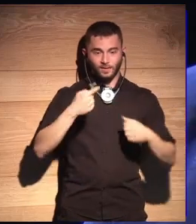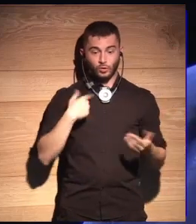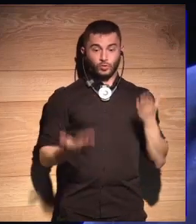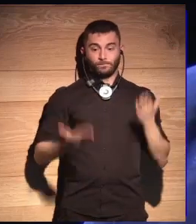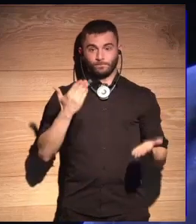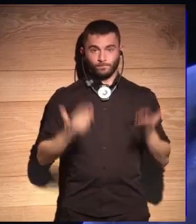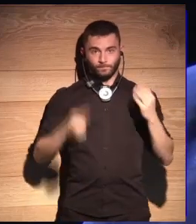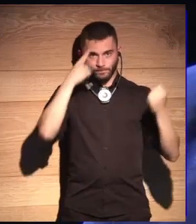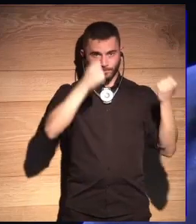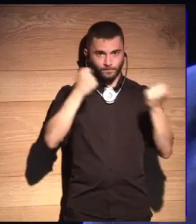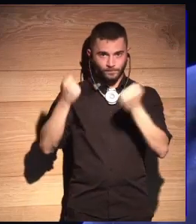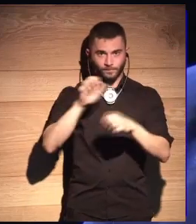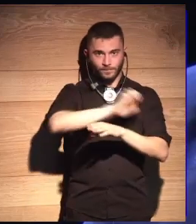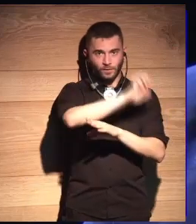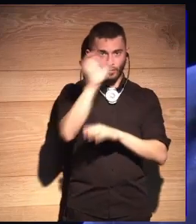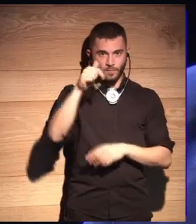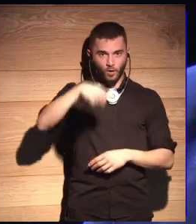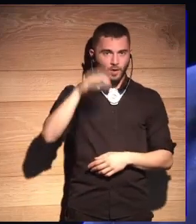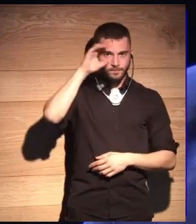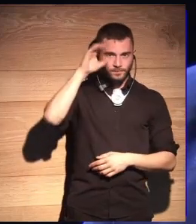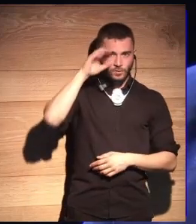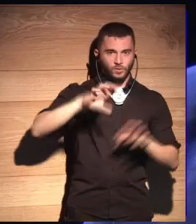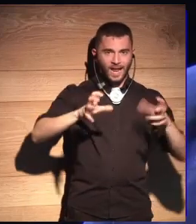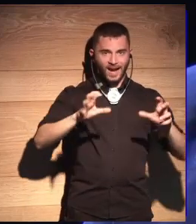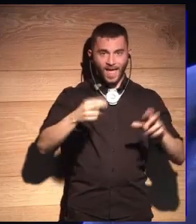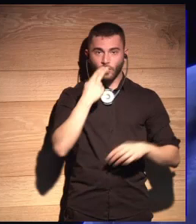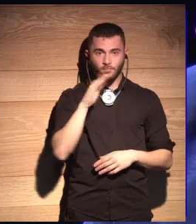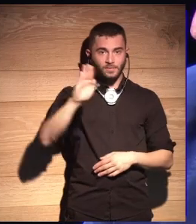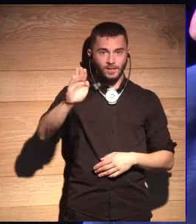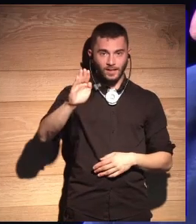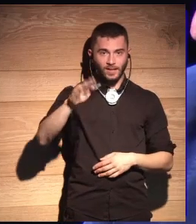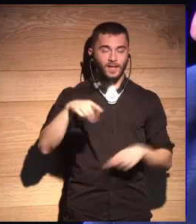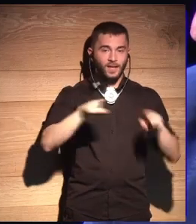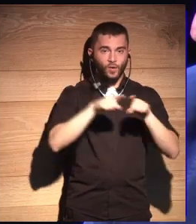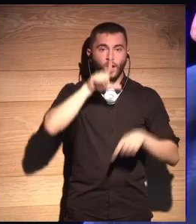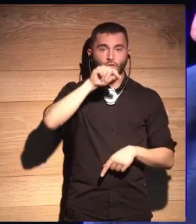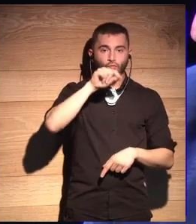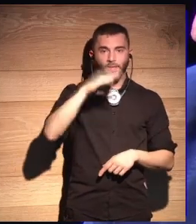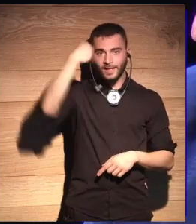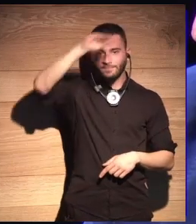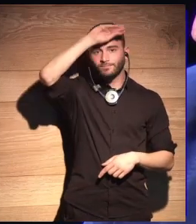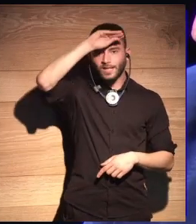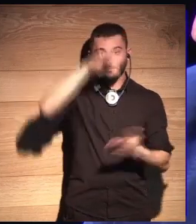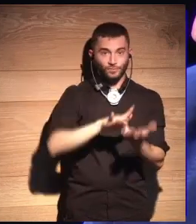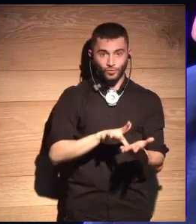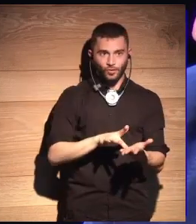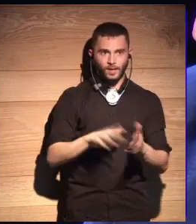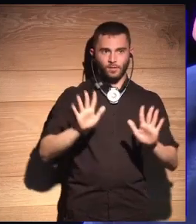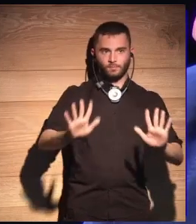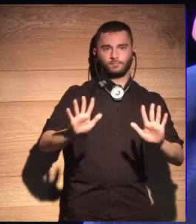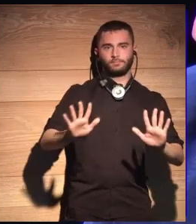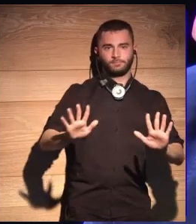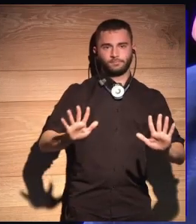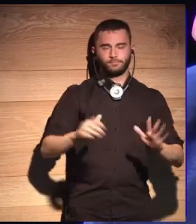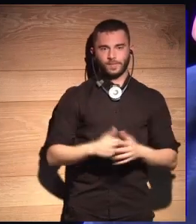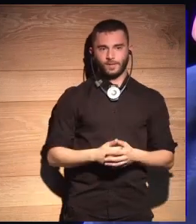is the source of every problem. I heard a European politician say that the radio brought Hitler the